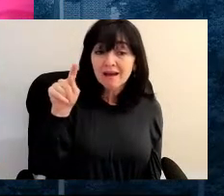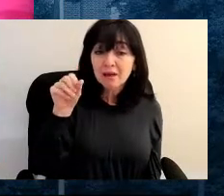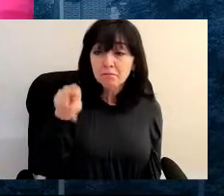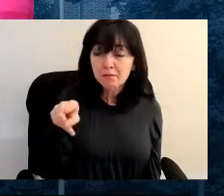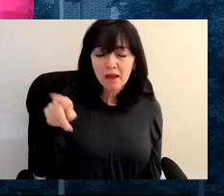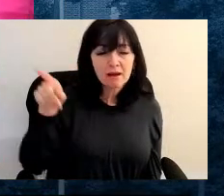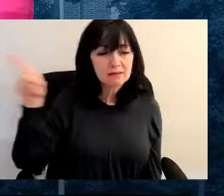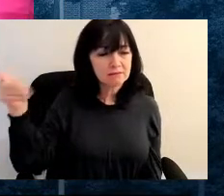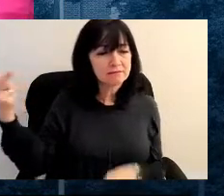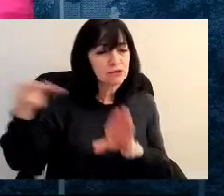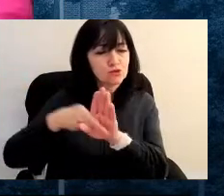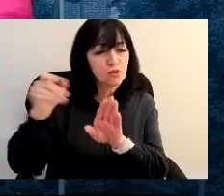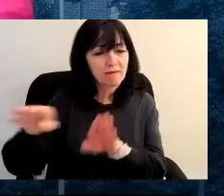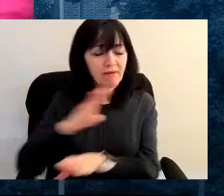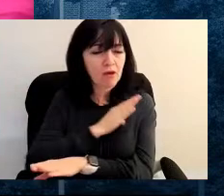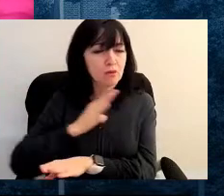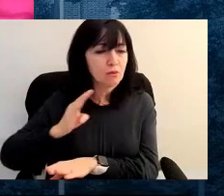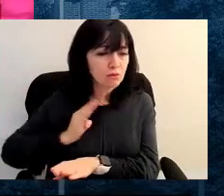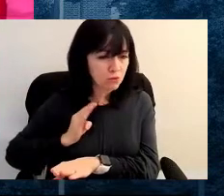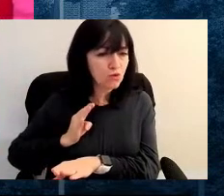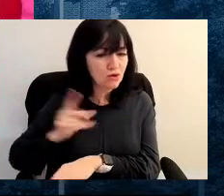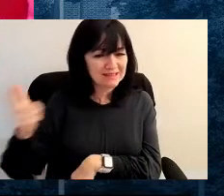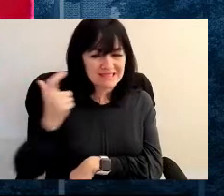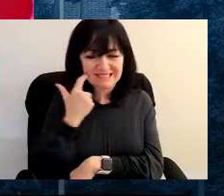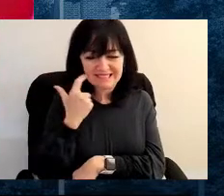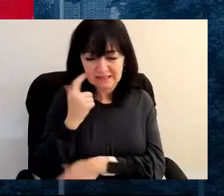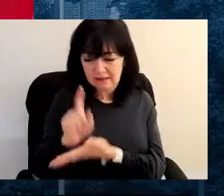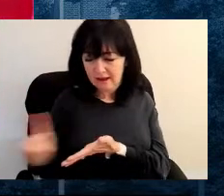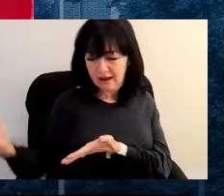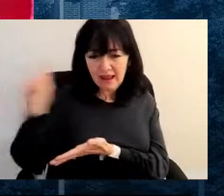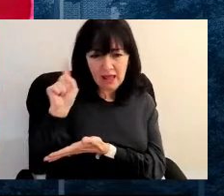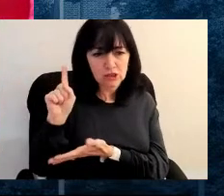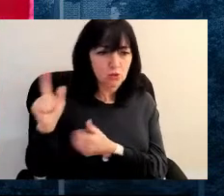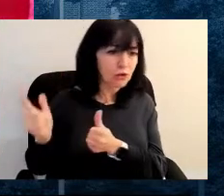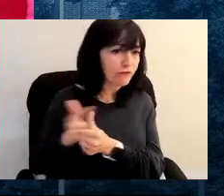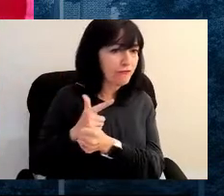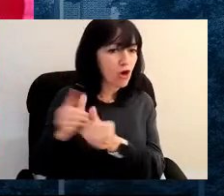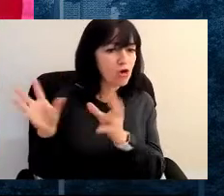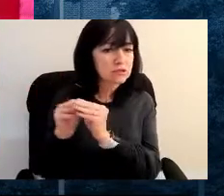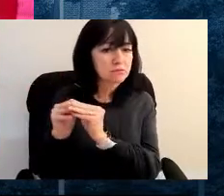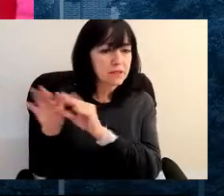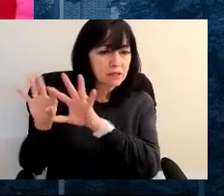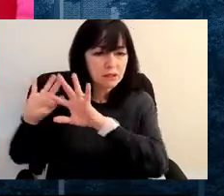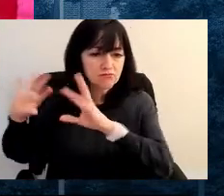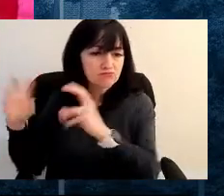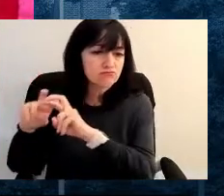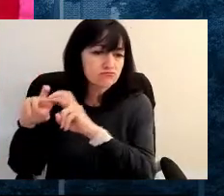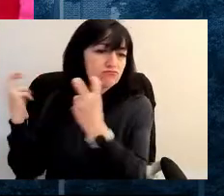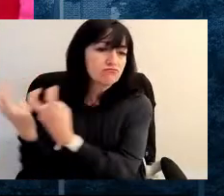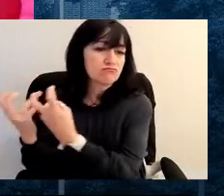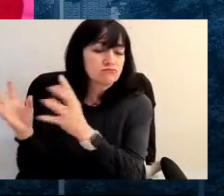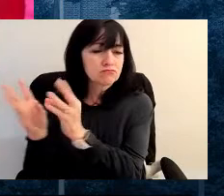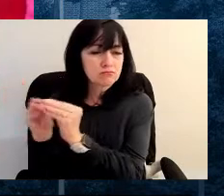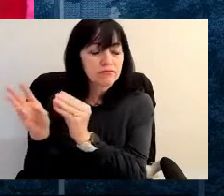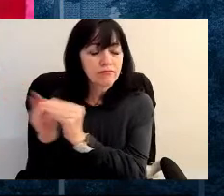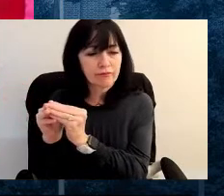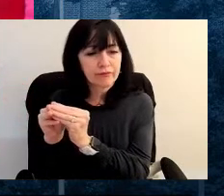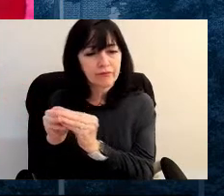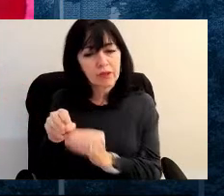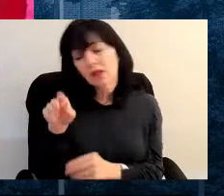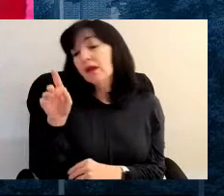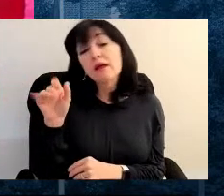board. They just had their first meeting last week. The WLC is designated